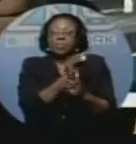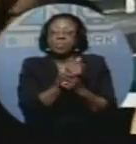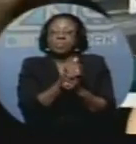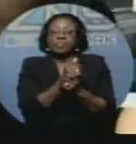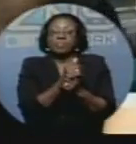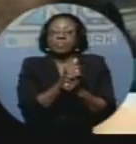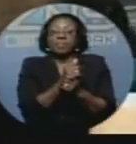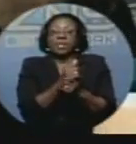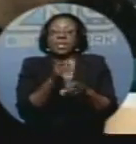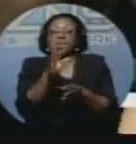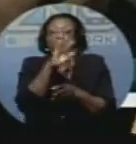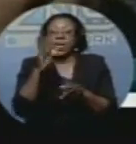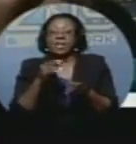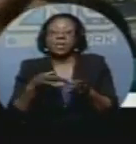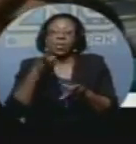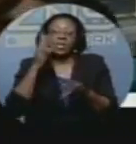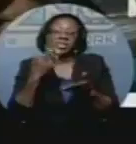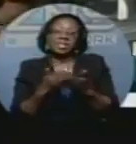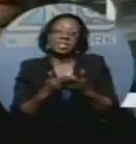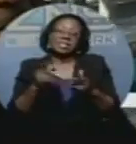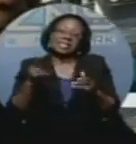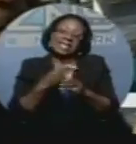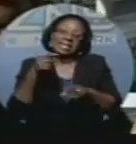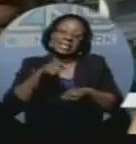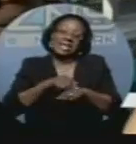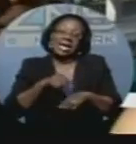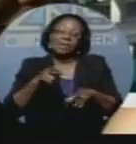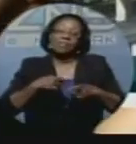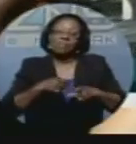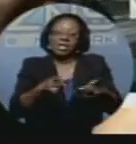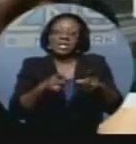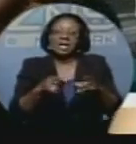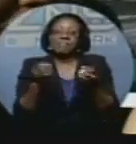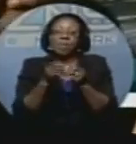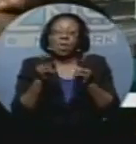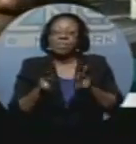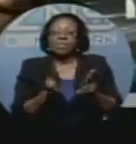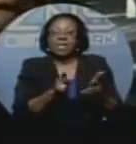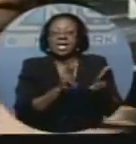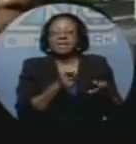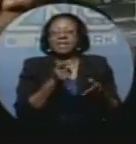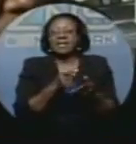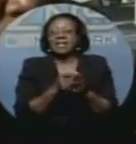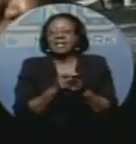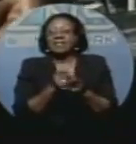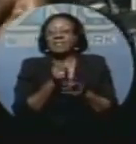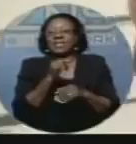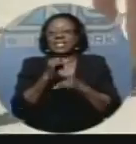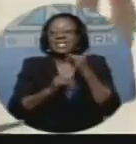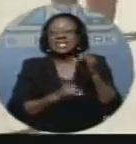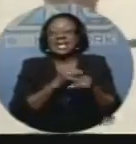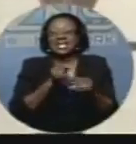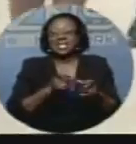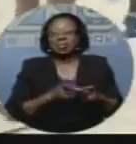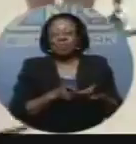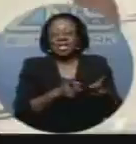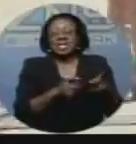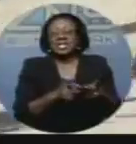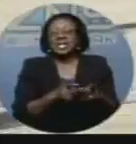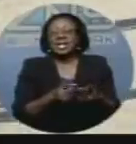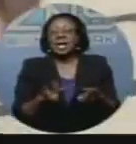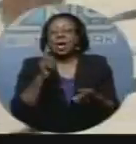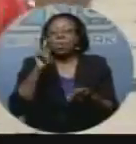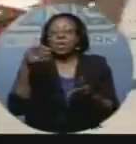wind. It's my second time doing it, so I felt a little more prepared for what I was about to encounter. A